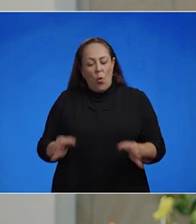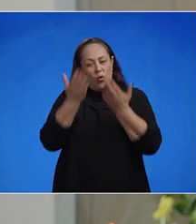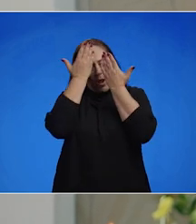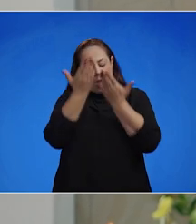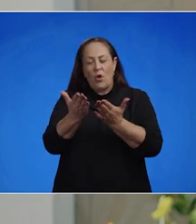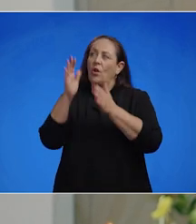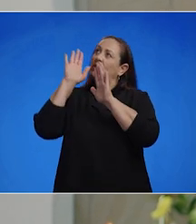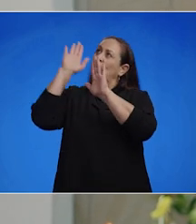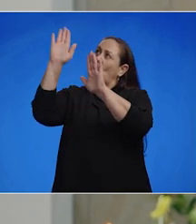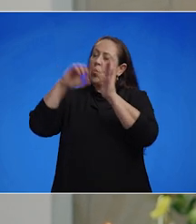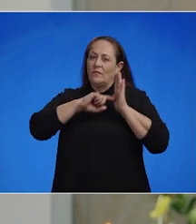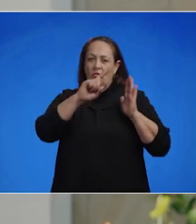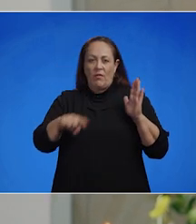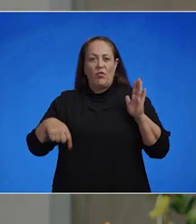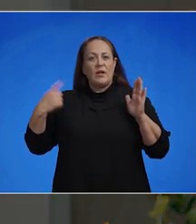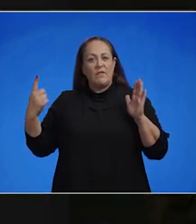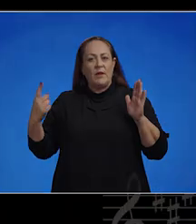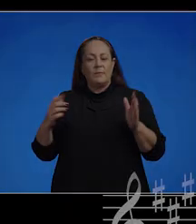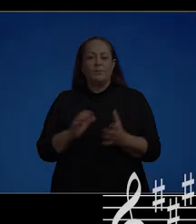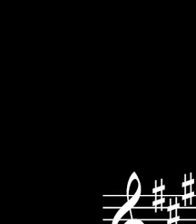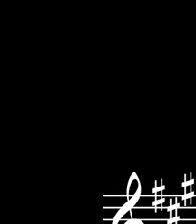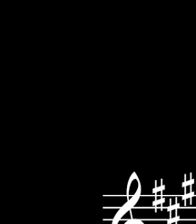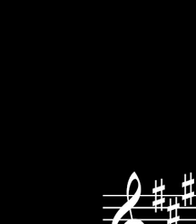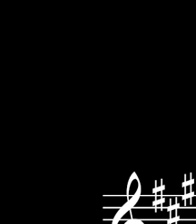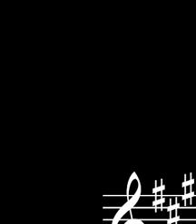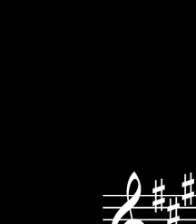and honour is yours forever and ever.